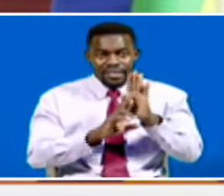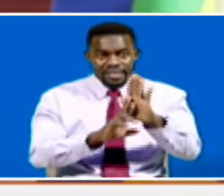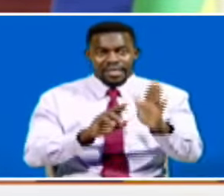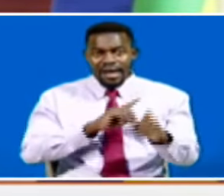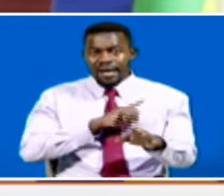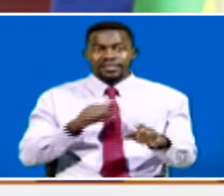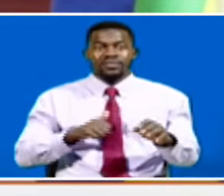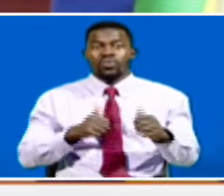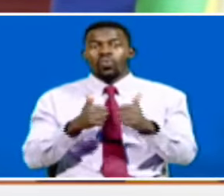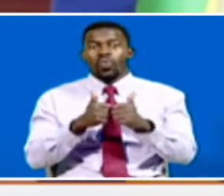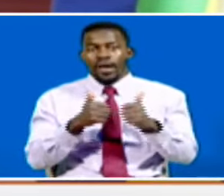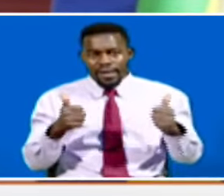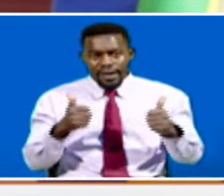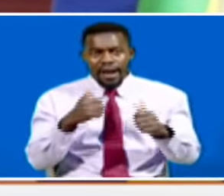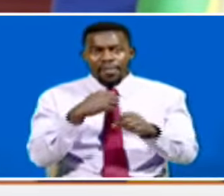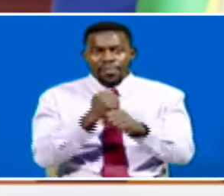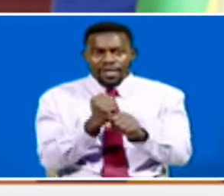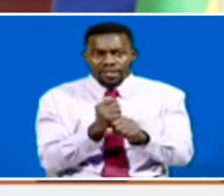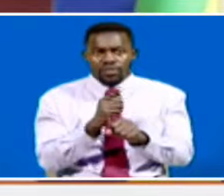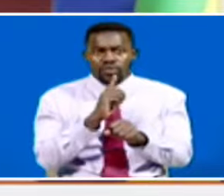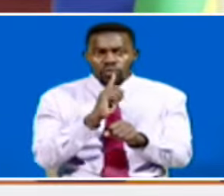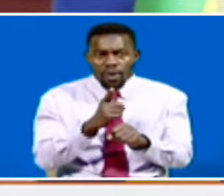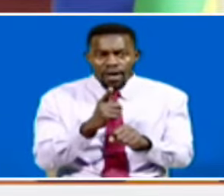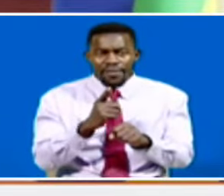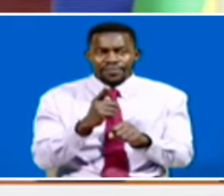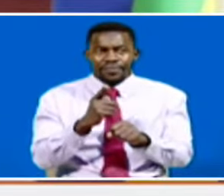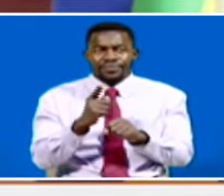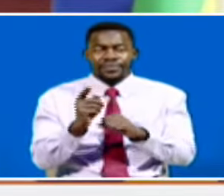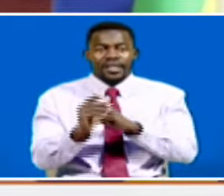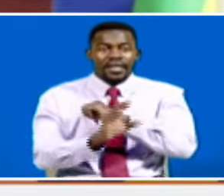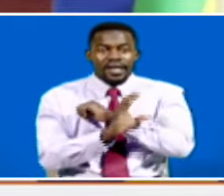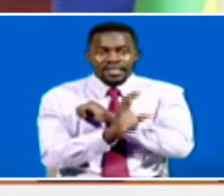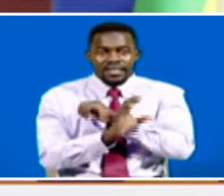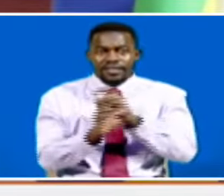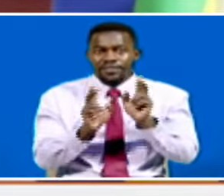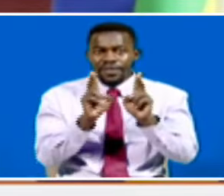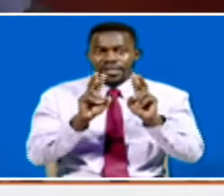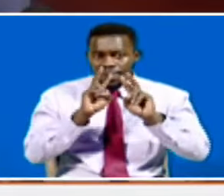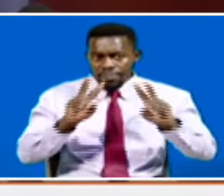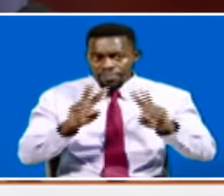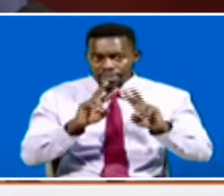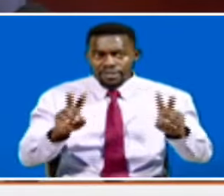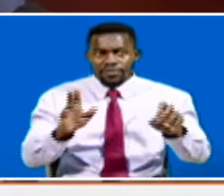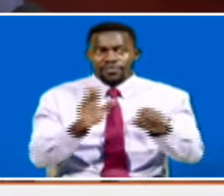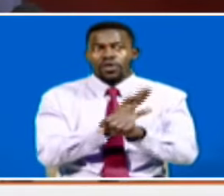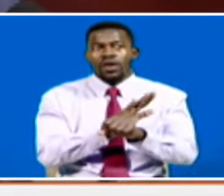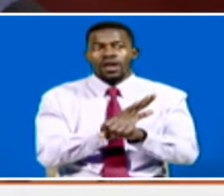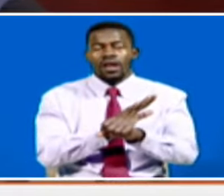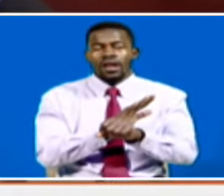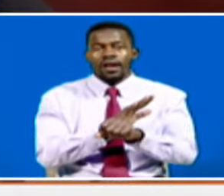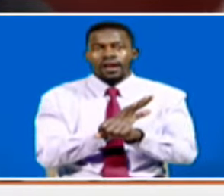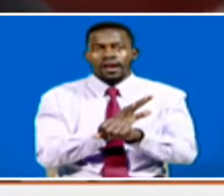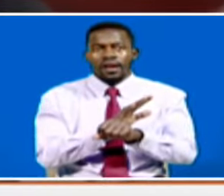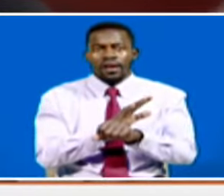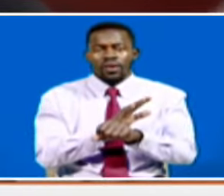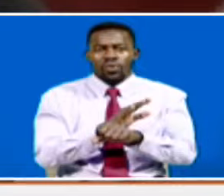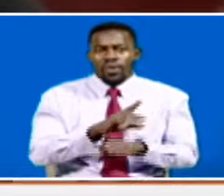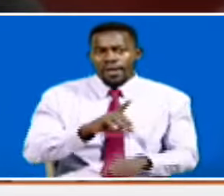the country is largely peaceful and secure. You should be seized